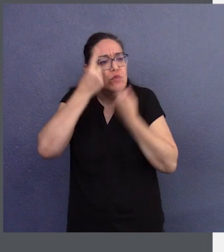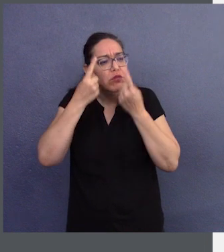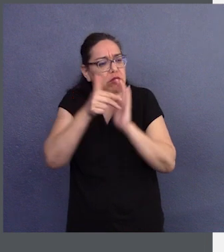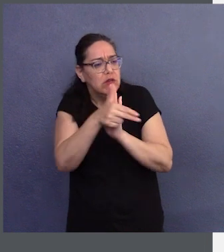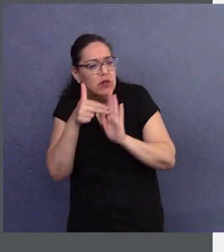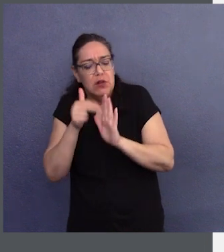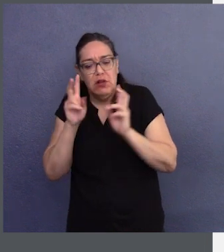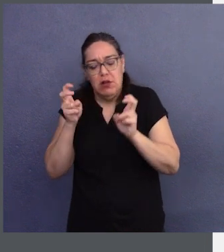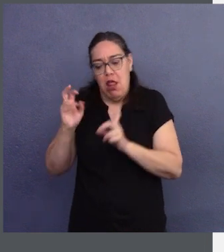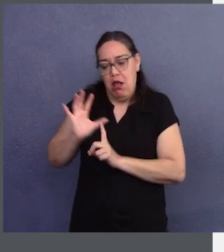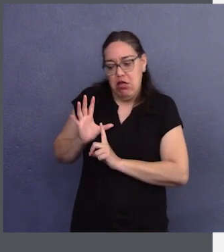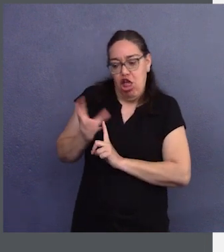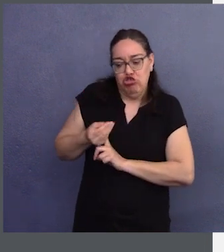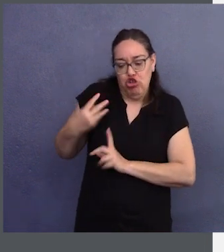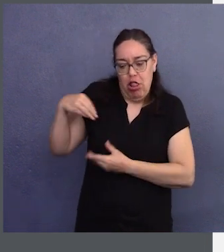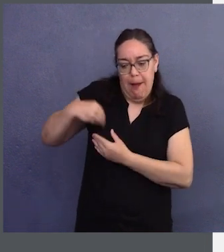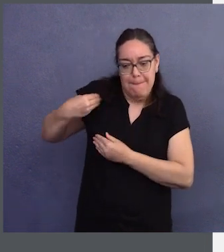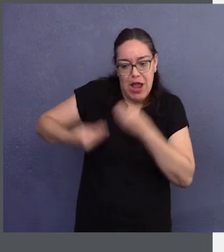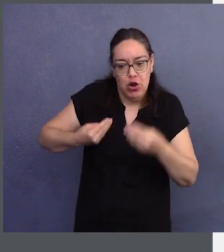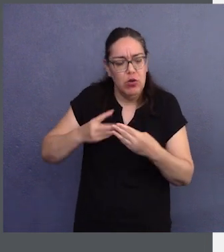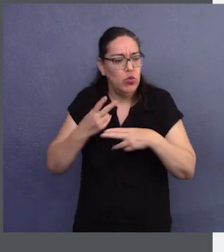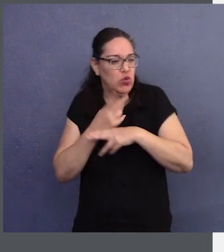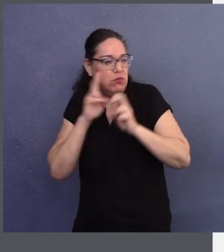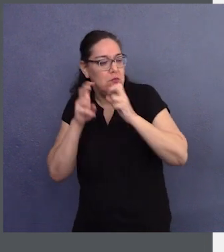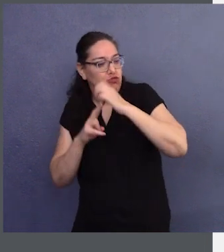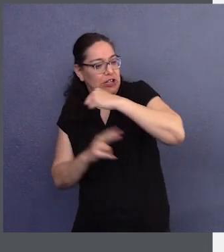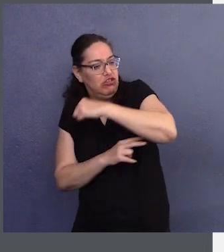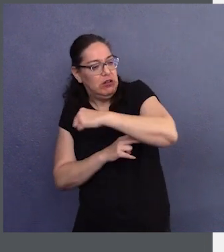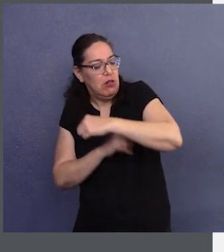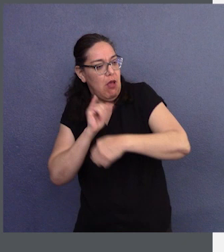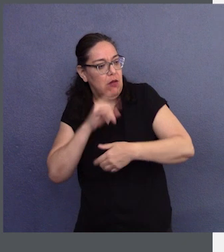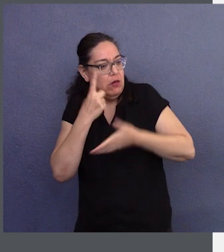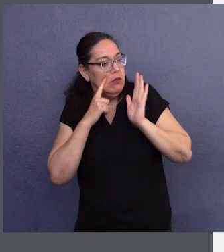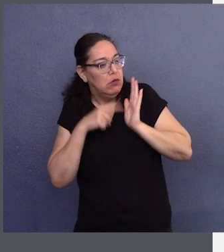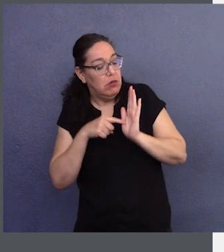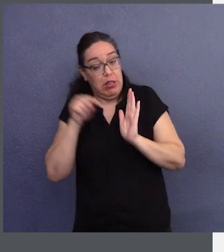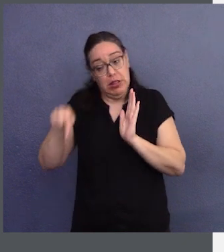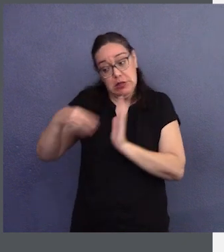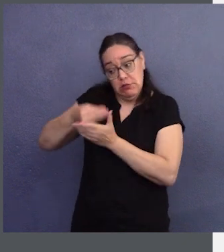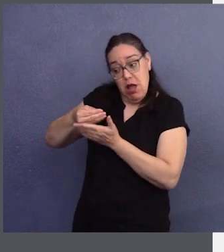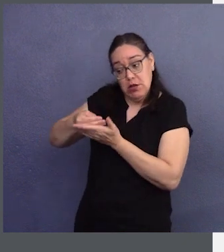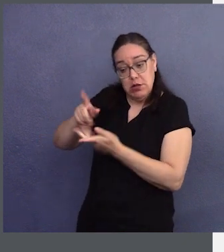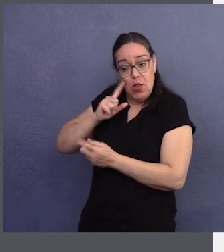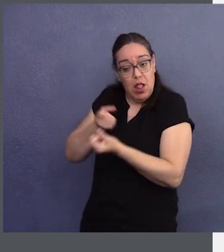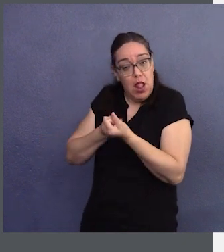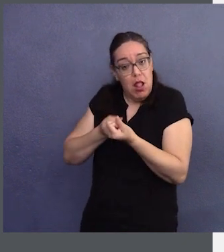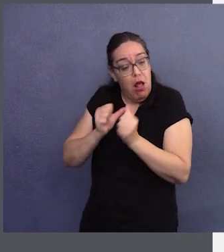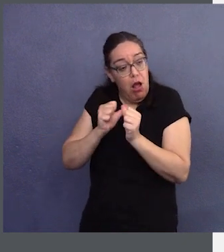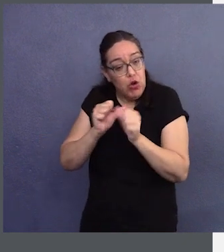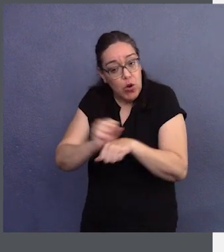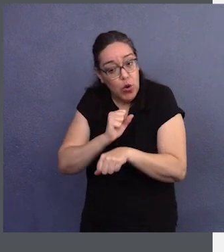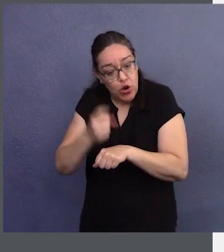You use bridges that carried us over project as an example. Would this funding support ongoing work for bridges,